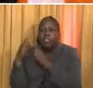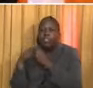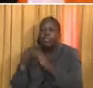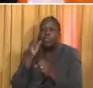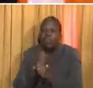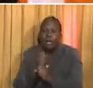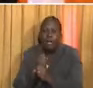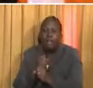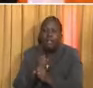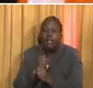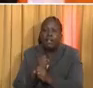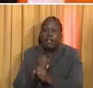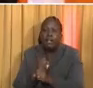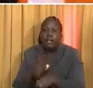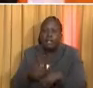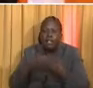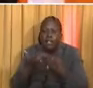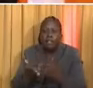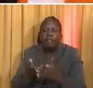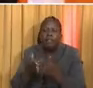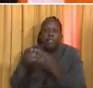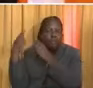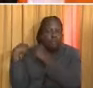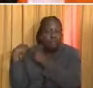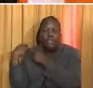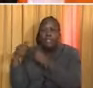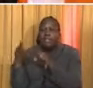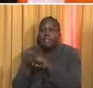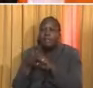functions enumerated above with as much freedom,